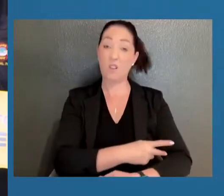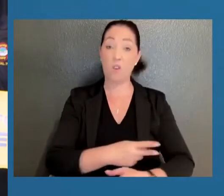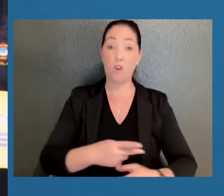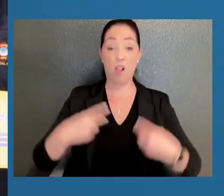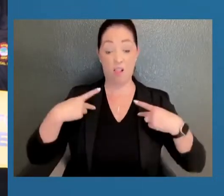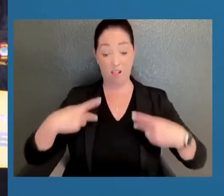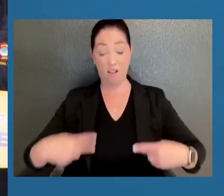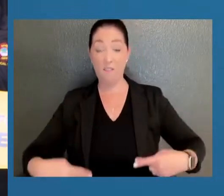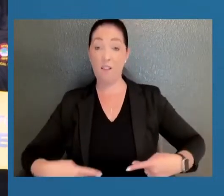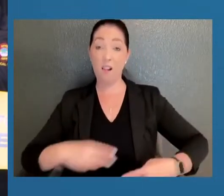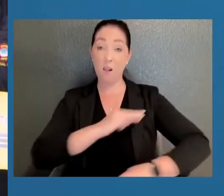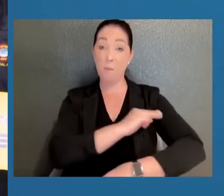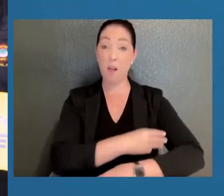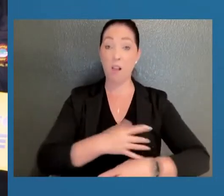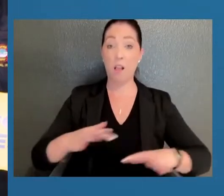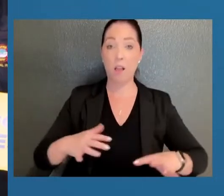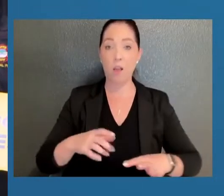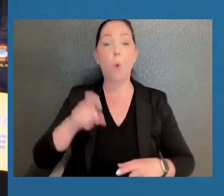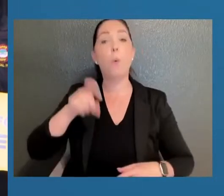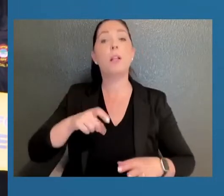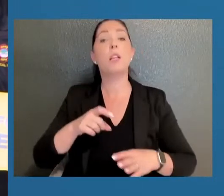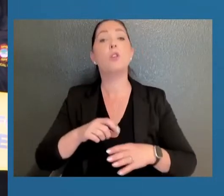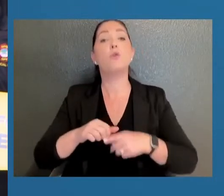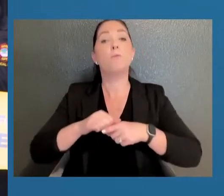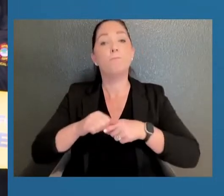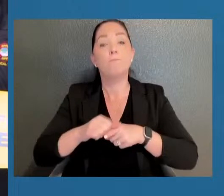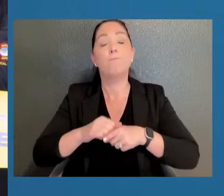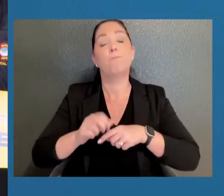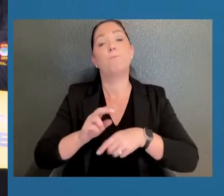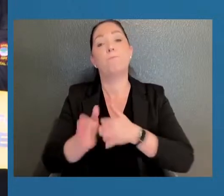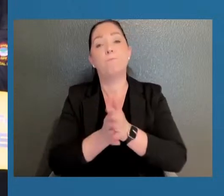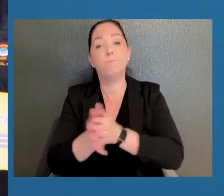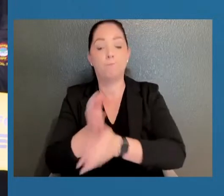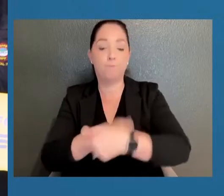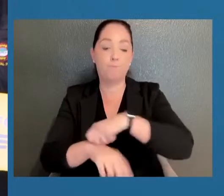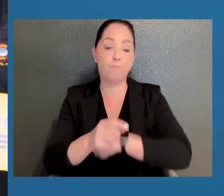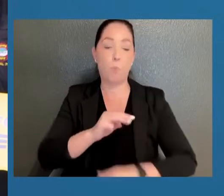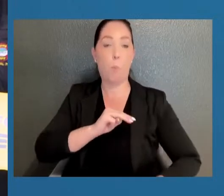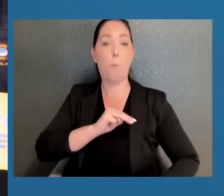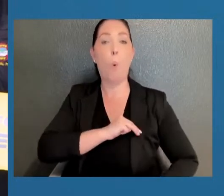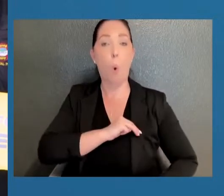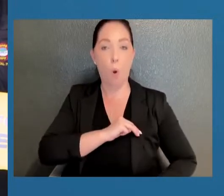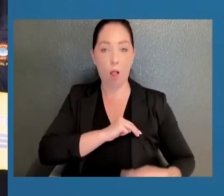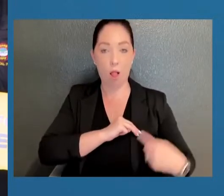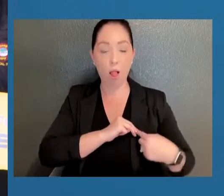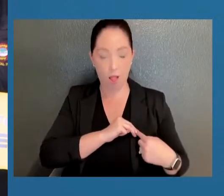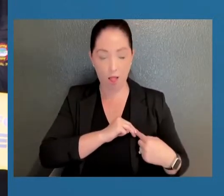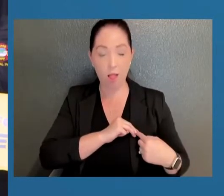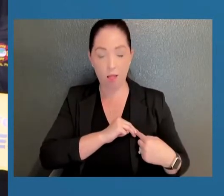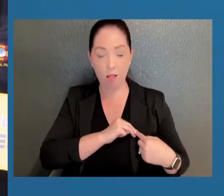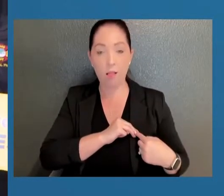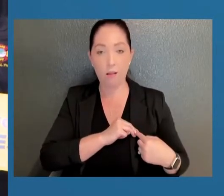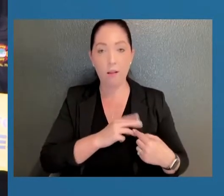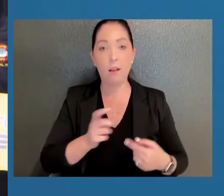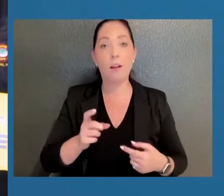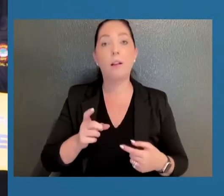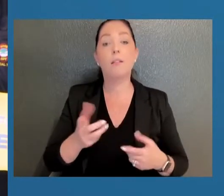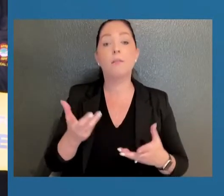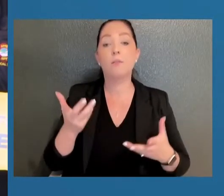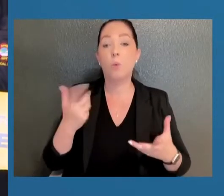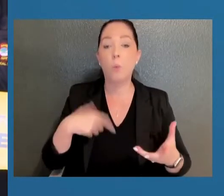to practice our moral muscles. We're not in opposition for change, but in defense of